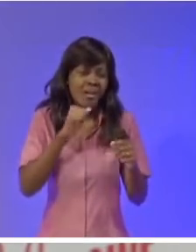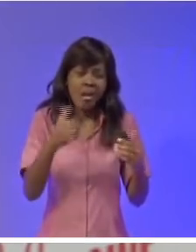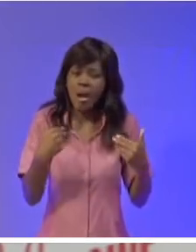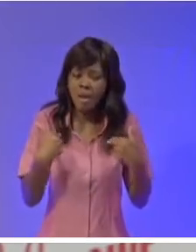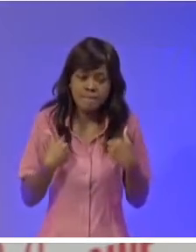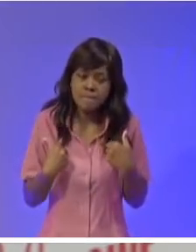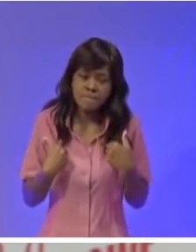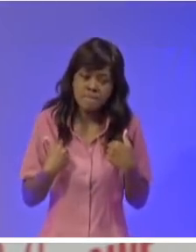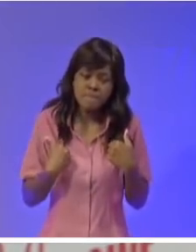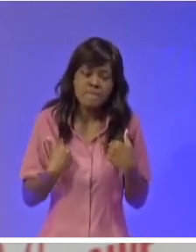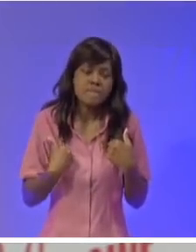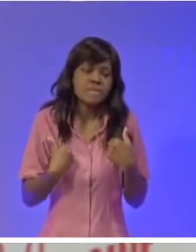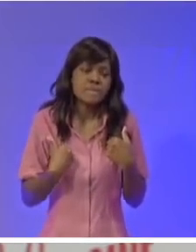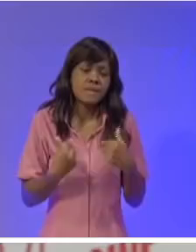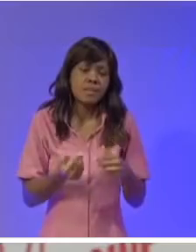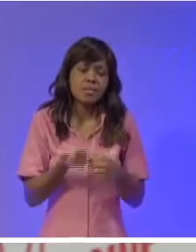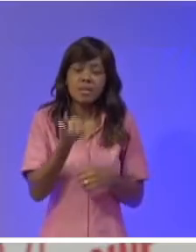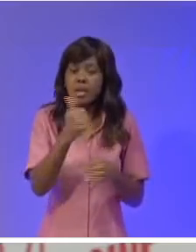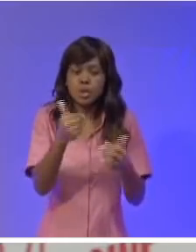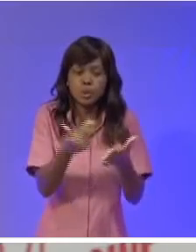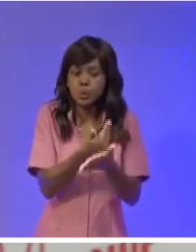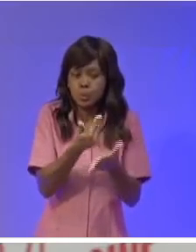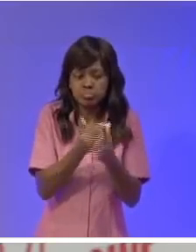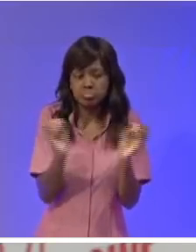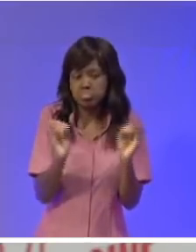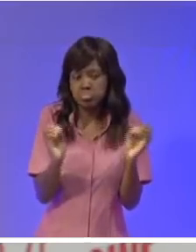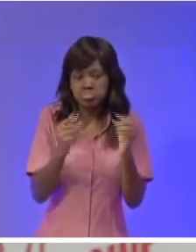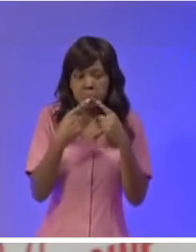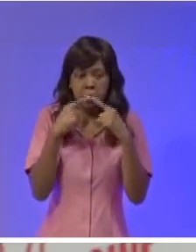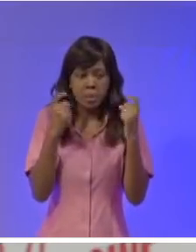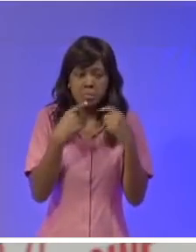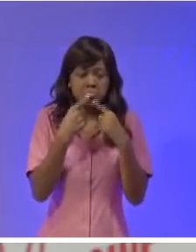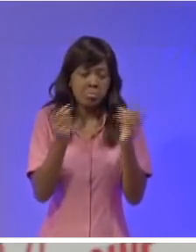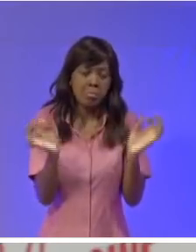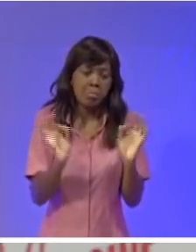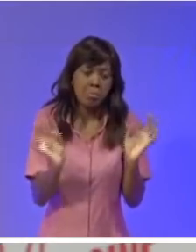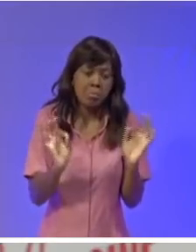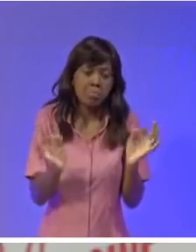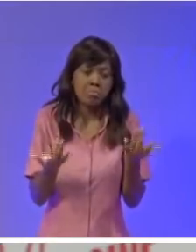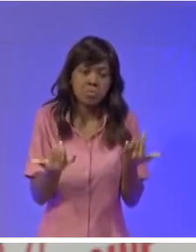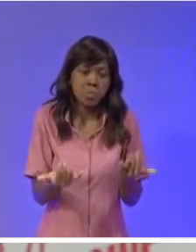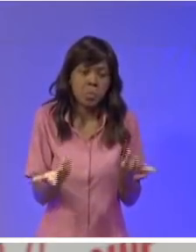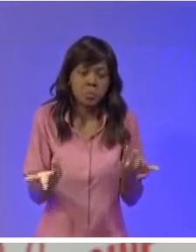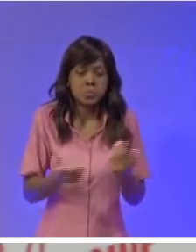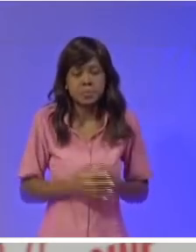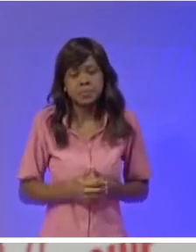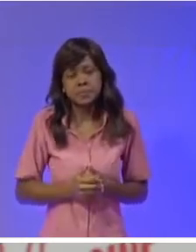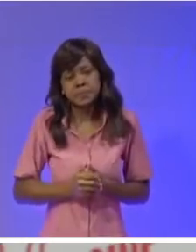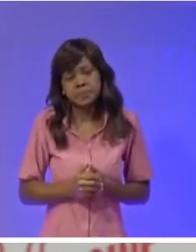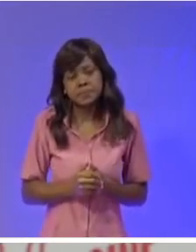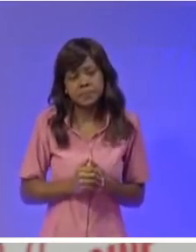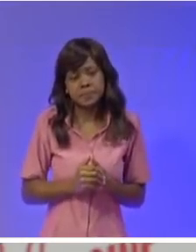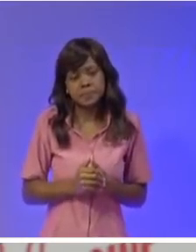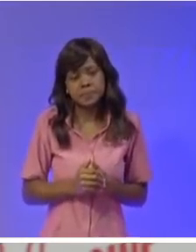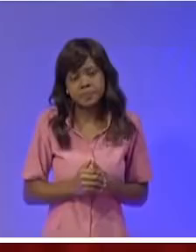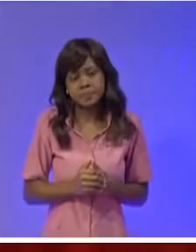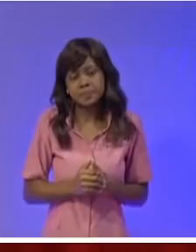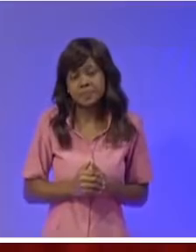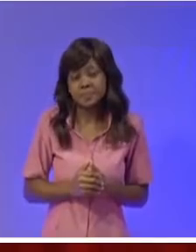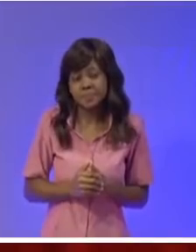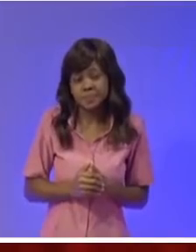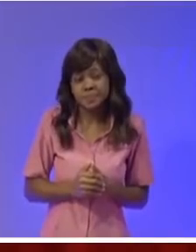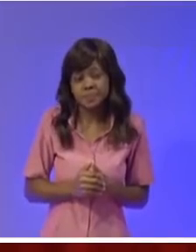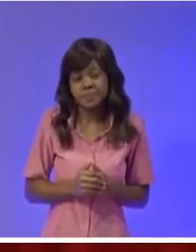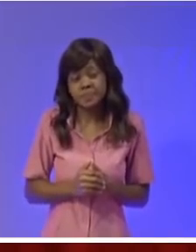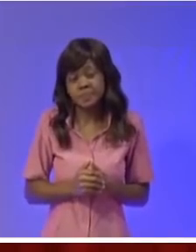any adverse events thereafter occurring in terms of their status. Okay, thank you. Another question. State